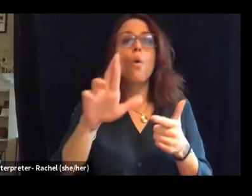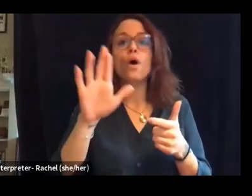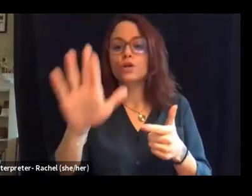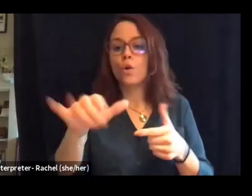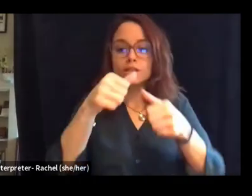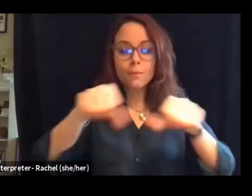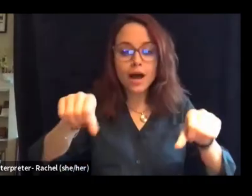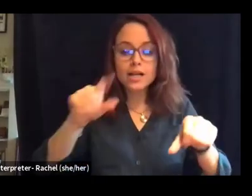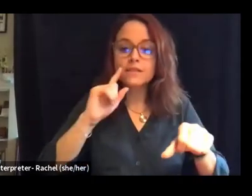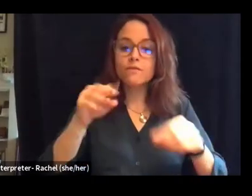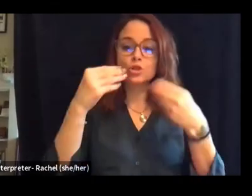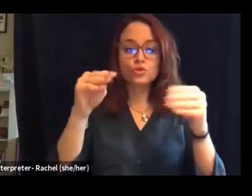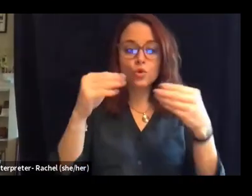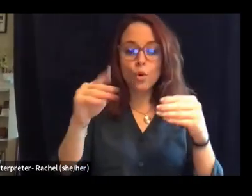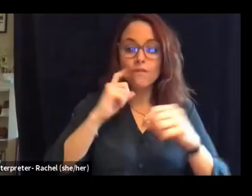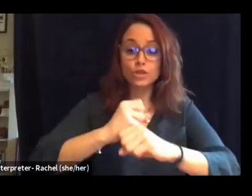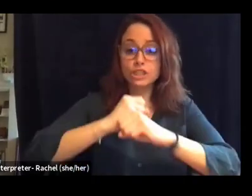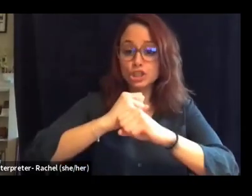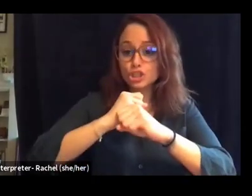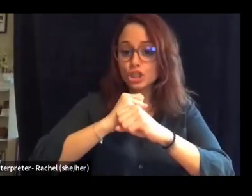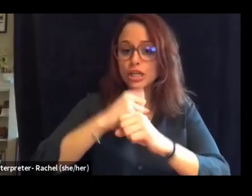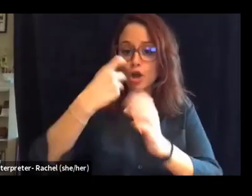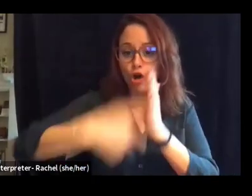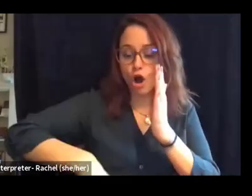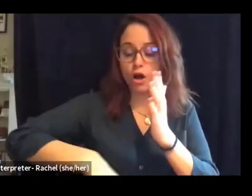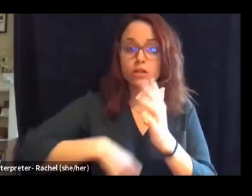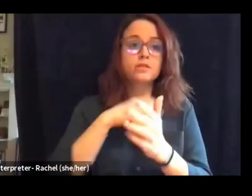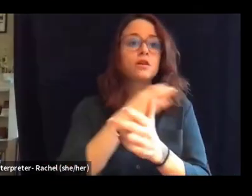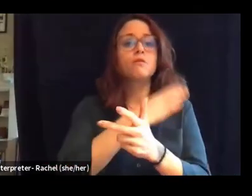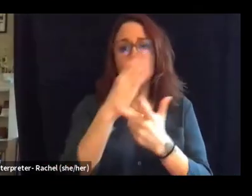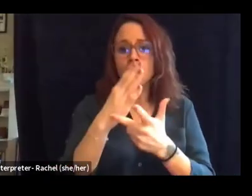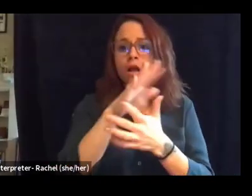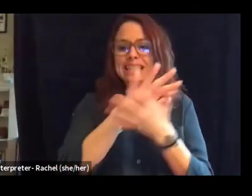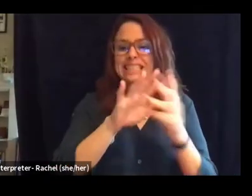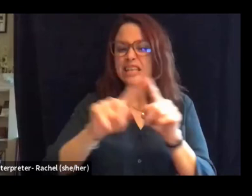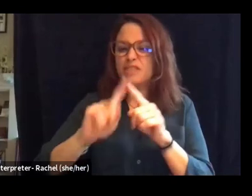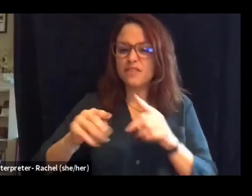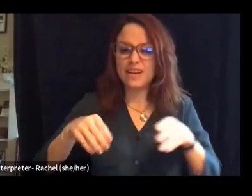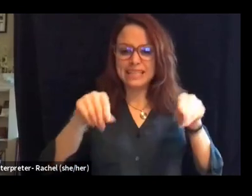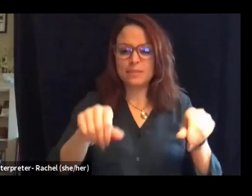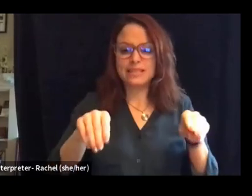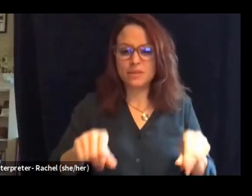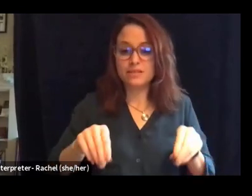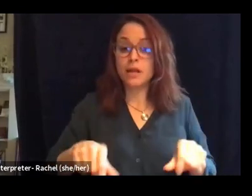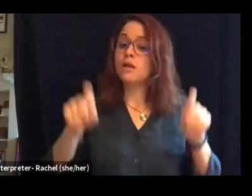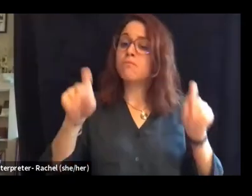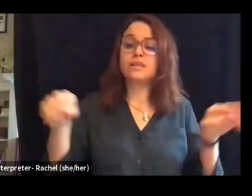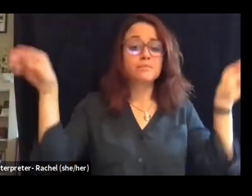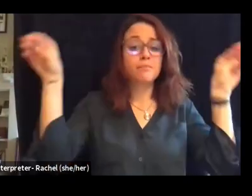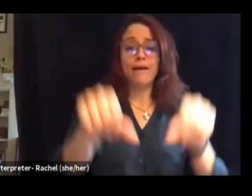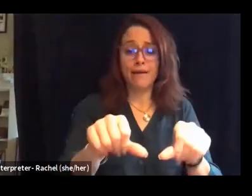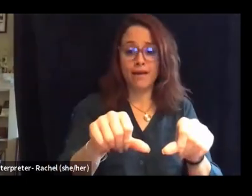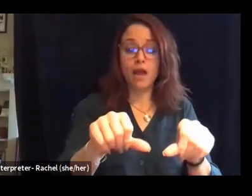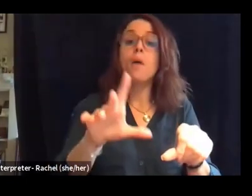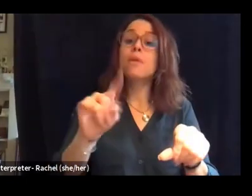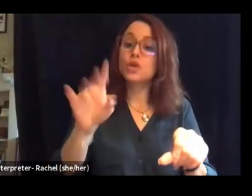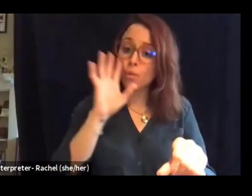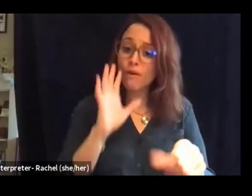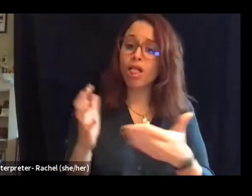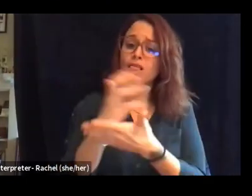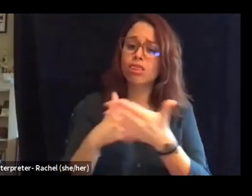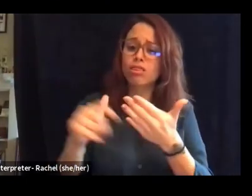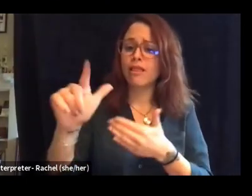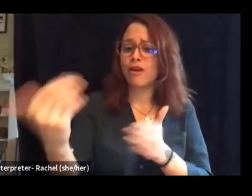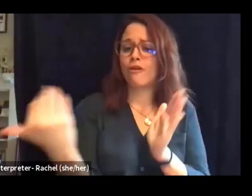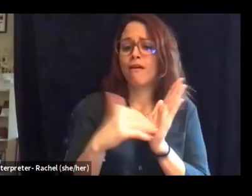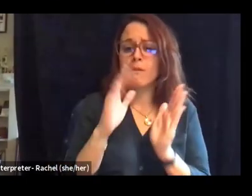store. It's going to take some time to recoup those expenses, right? They're upfront costs. But at the end of